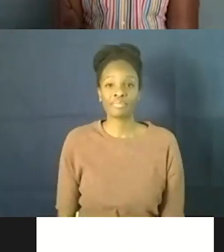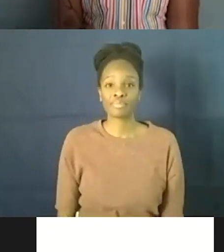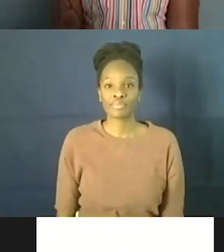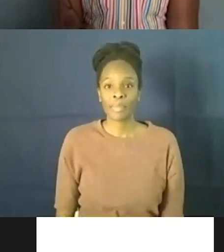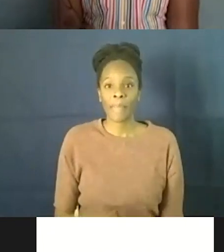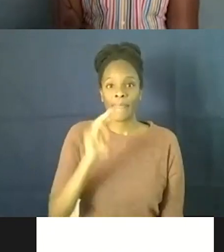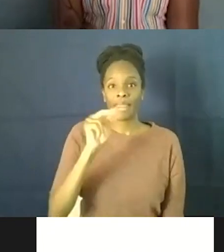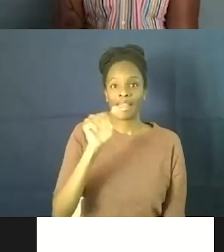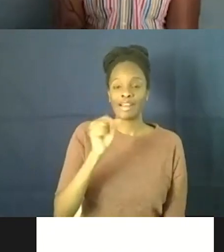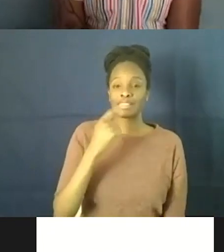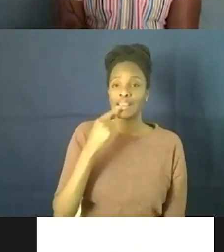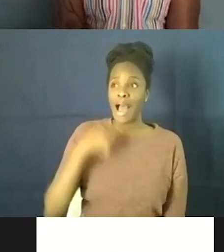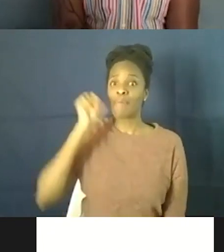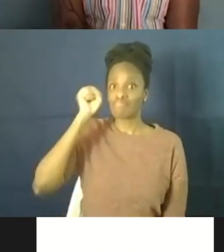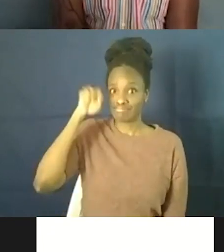head vehemently.